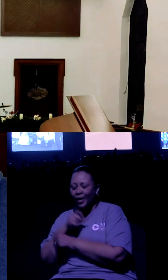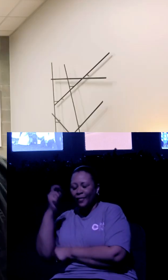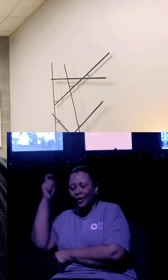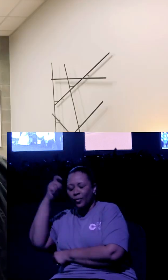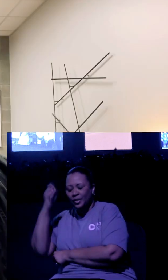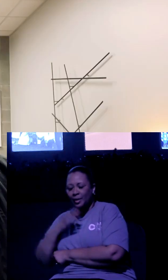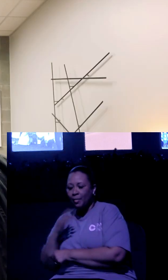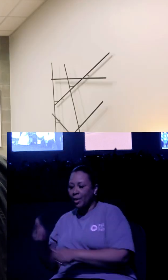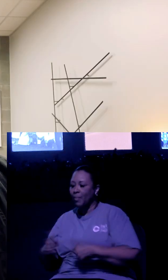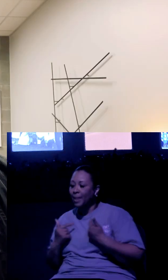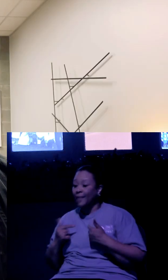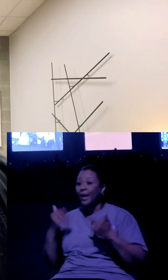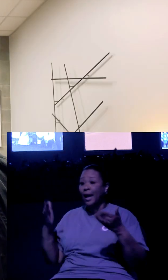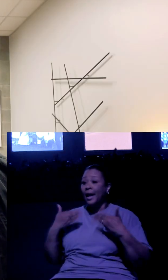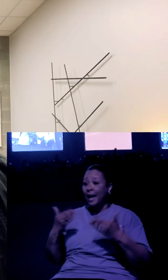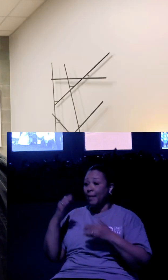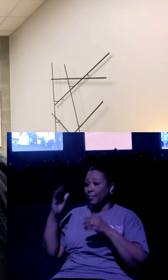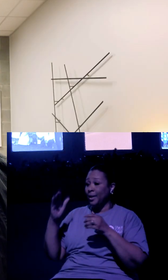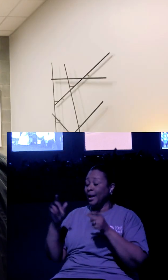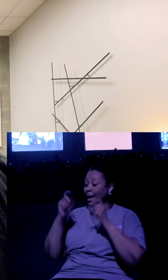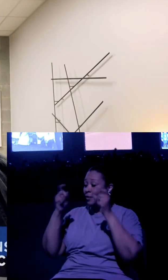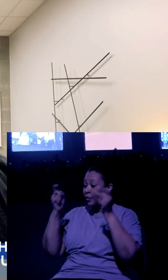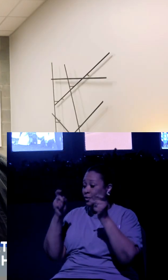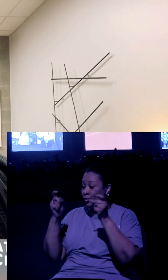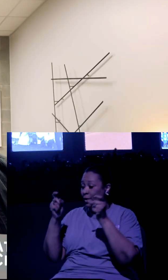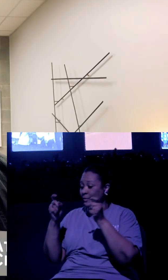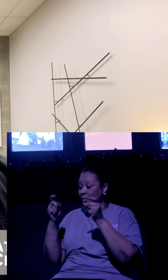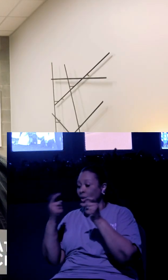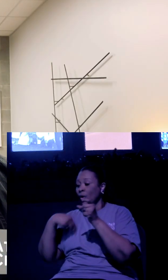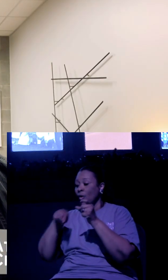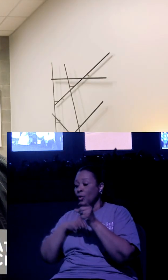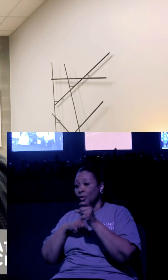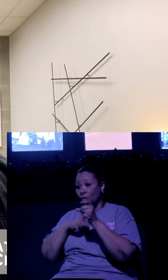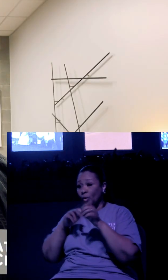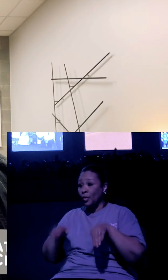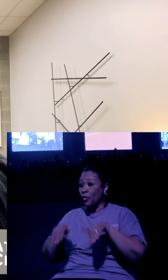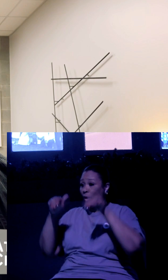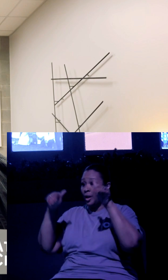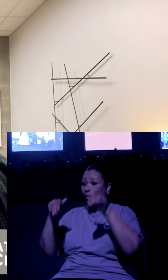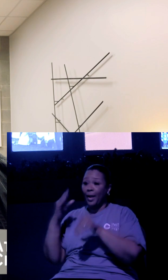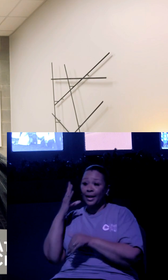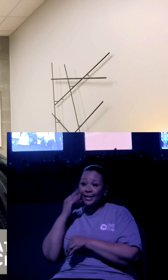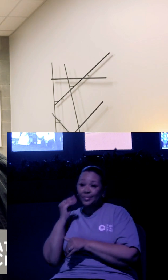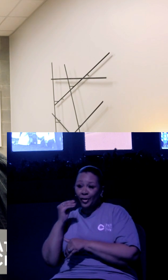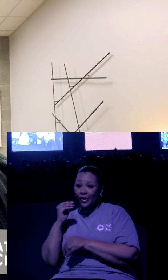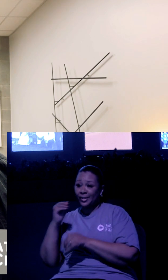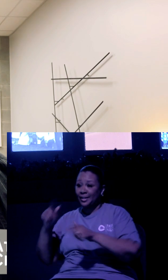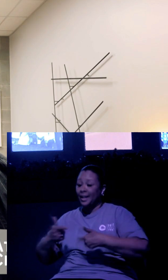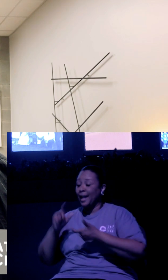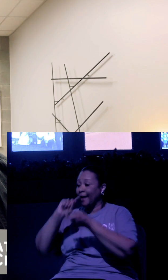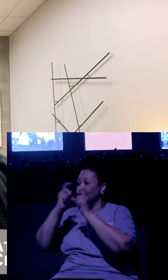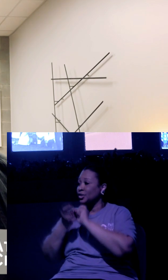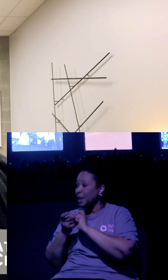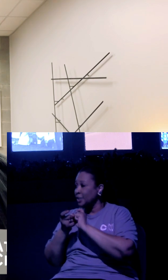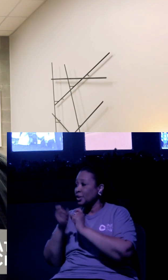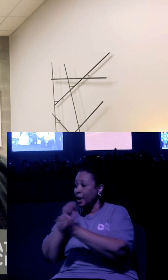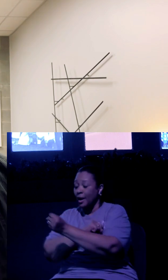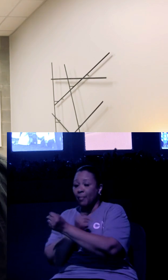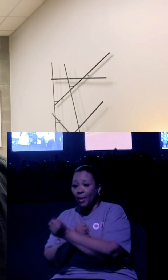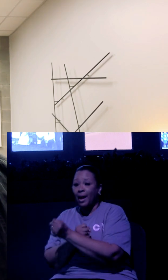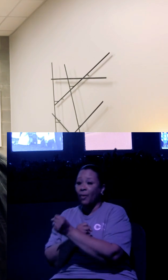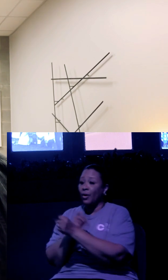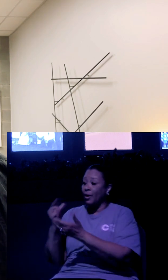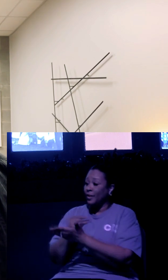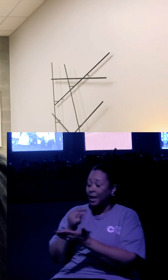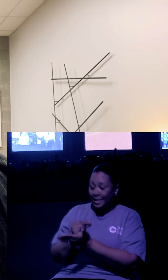my life. Happy anniversary, Community. You know, growing up, watching and experiencing the life-changing power of the gospel is what led me to